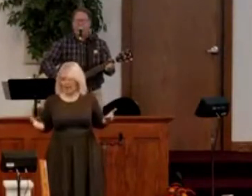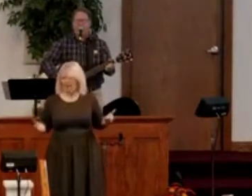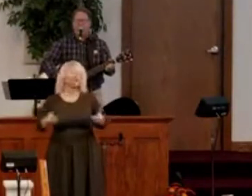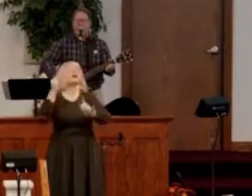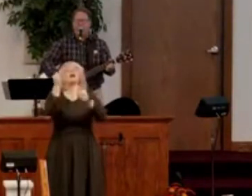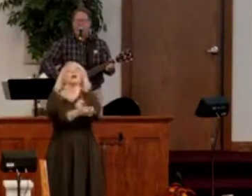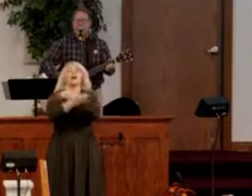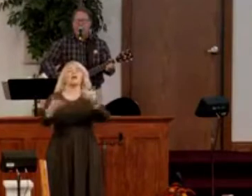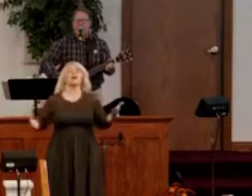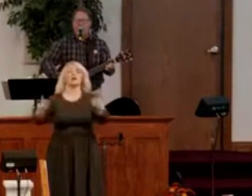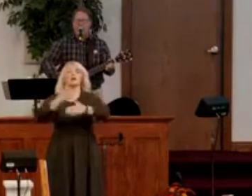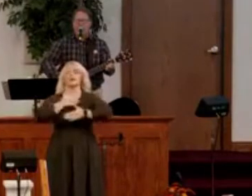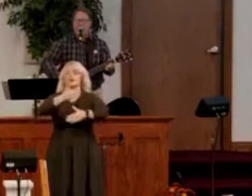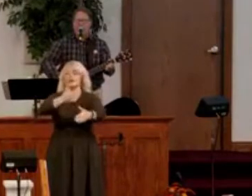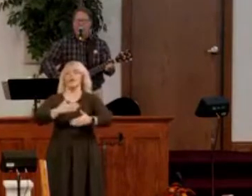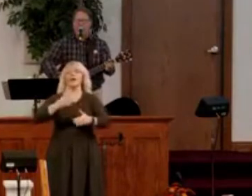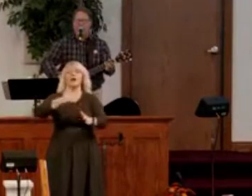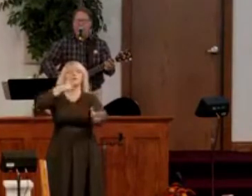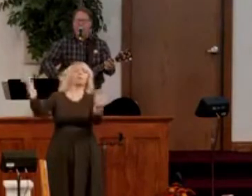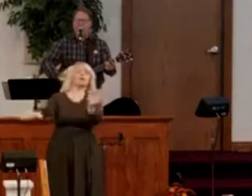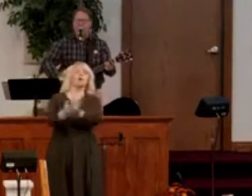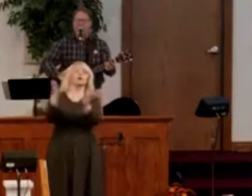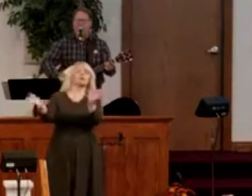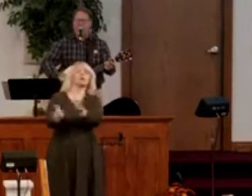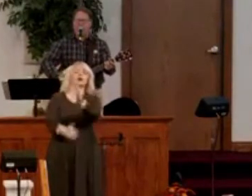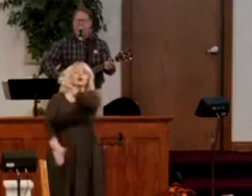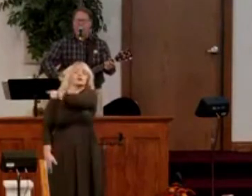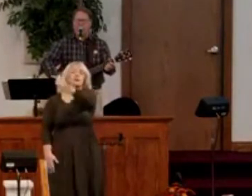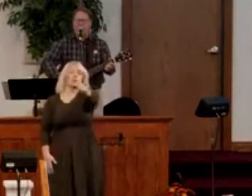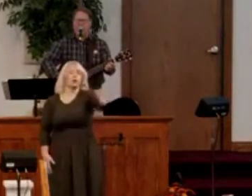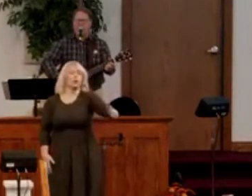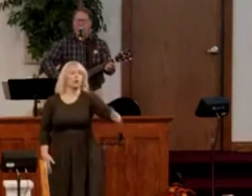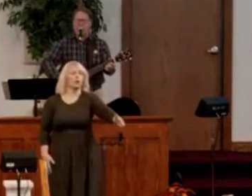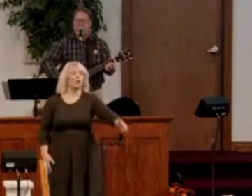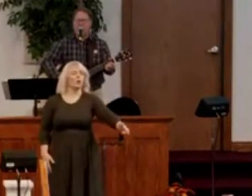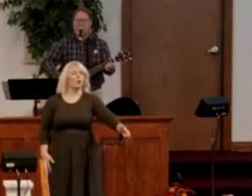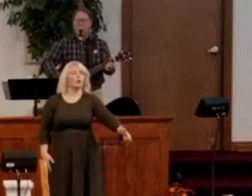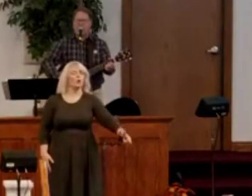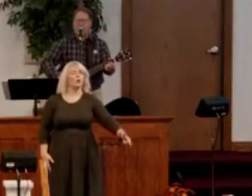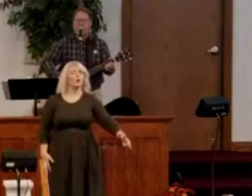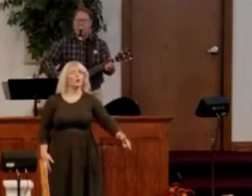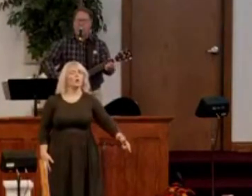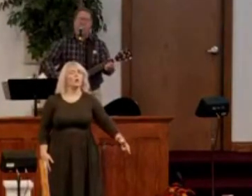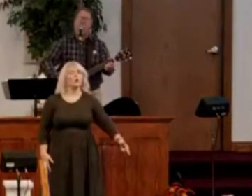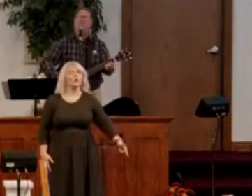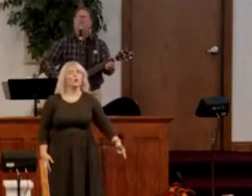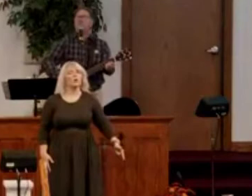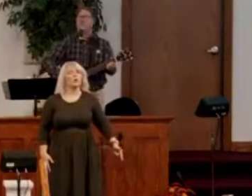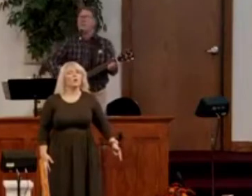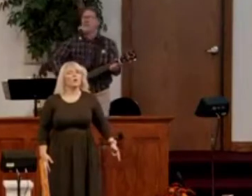everything that, let everything that has breath, praise the Lord.